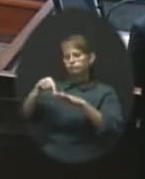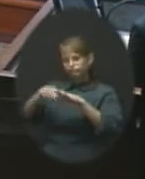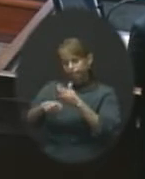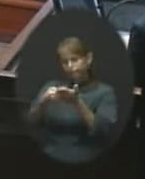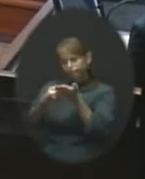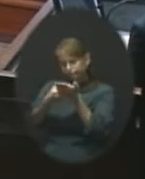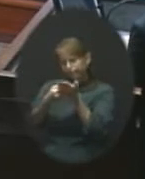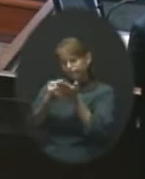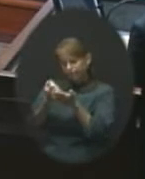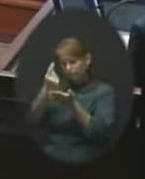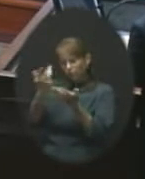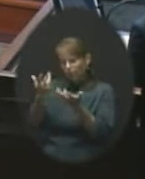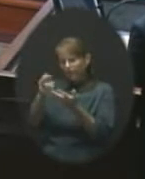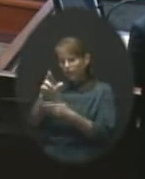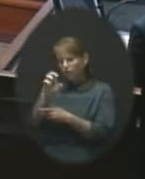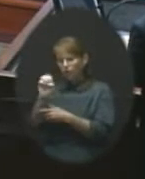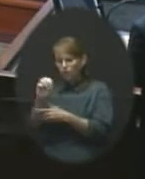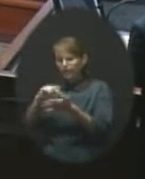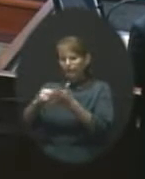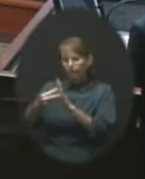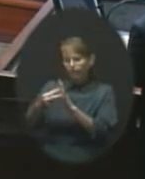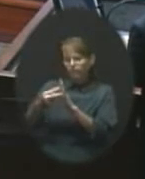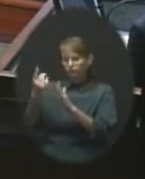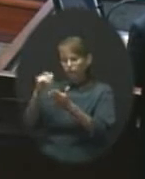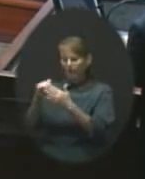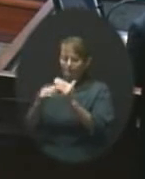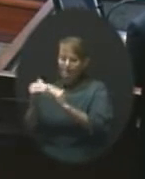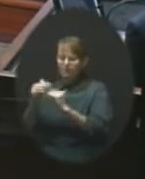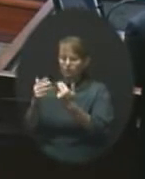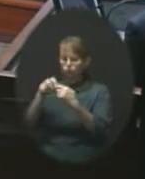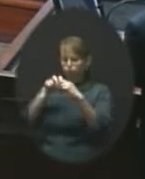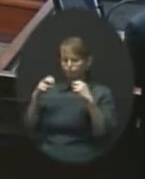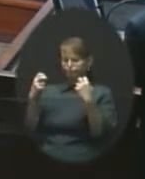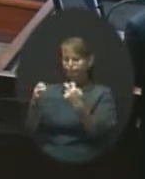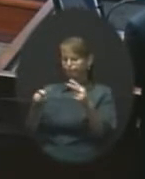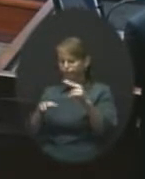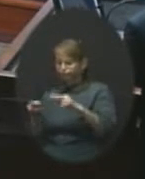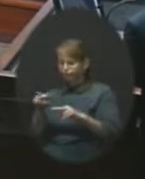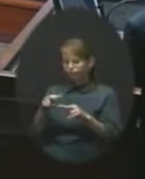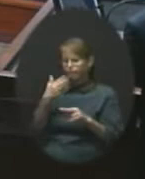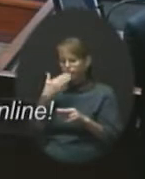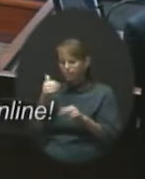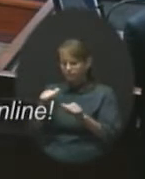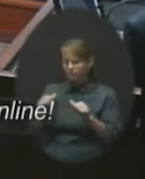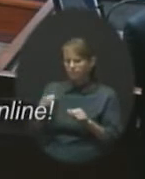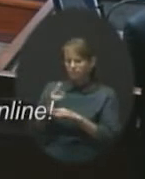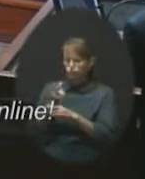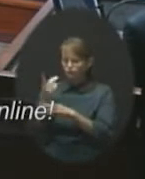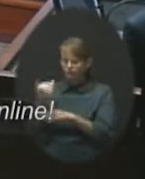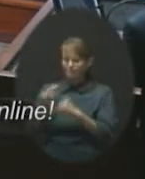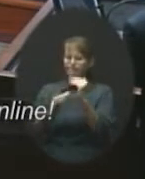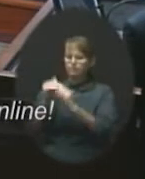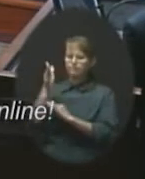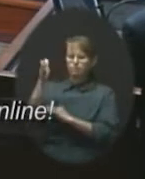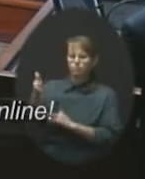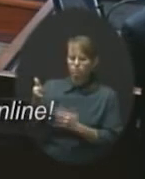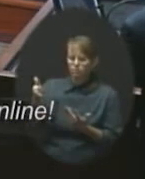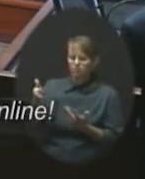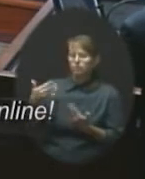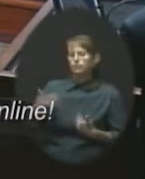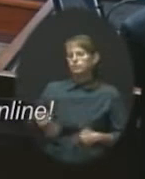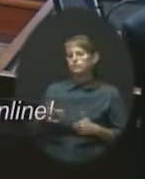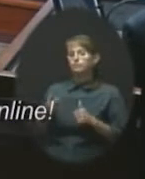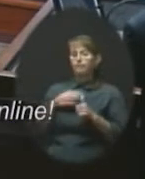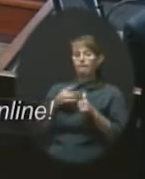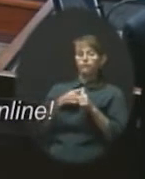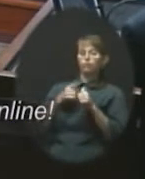repurpose is and make sure that we fully have a great time to sit down and look at it and say, okay, what is the best possible use for this in the future? So I guess the first question is,